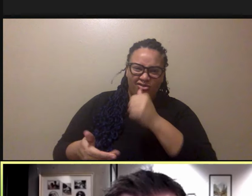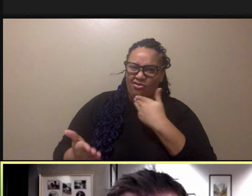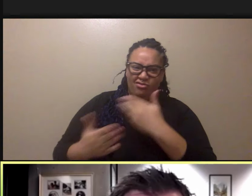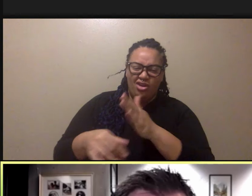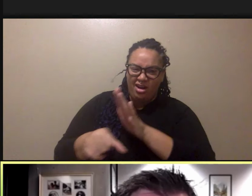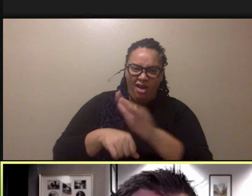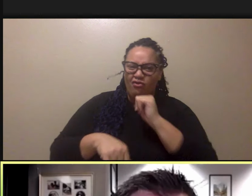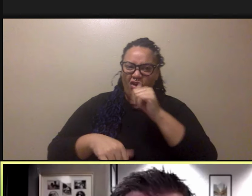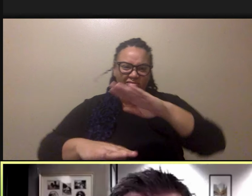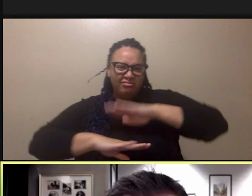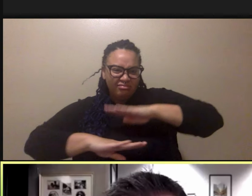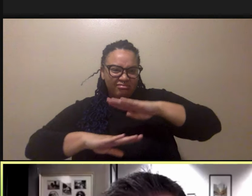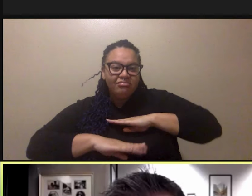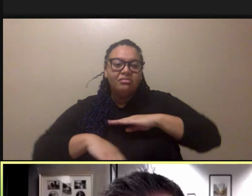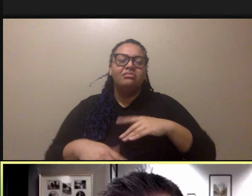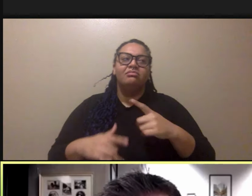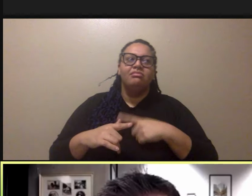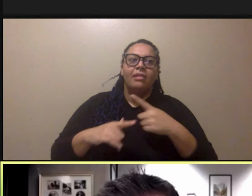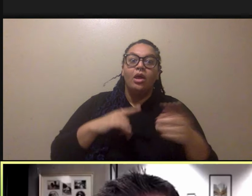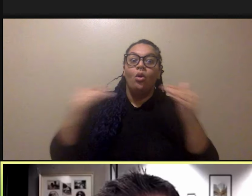with the natives, and then there'd be some kind of truce.